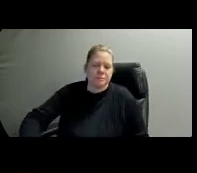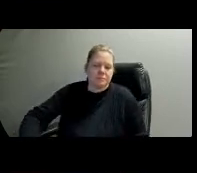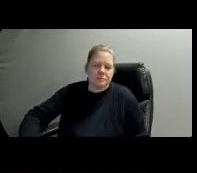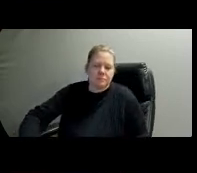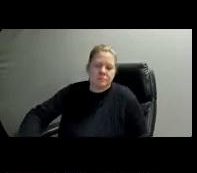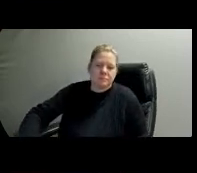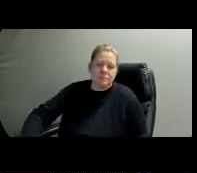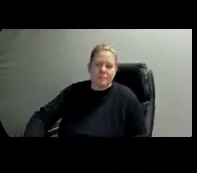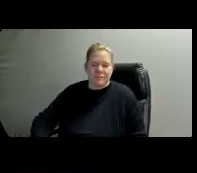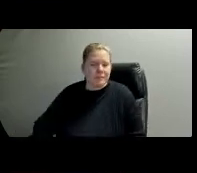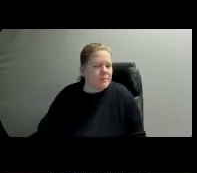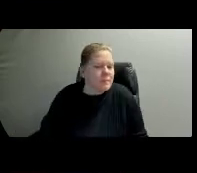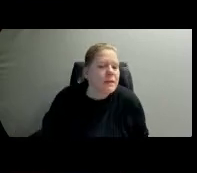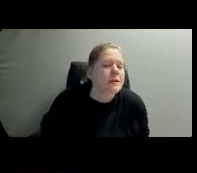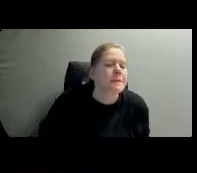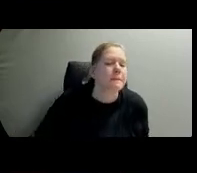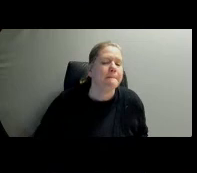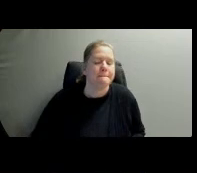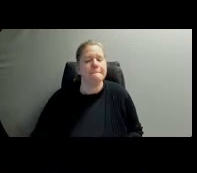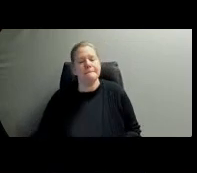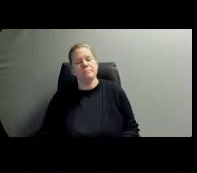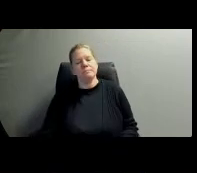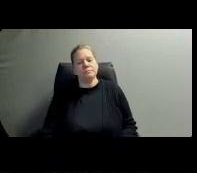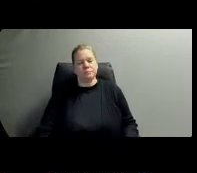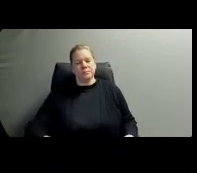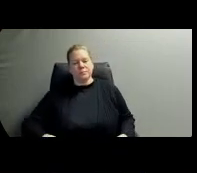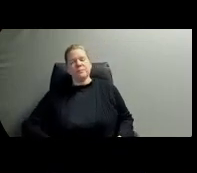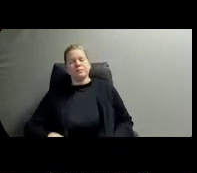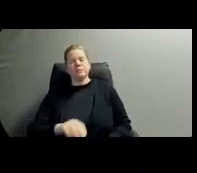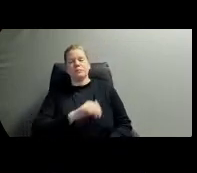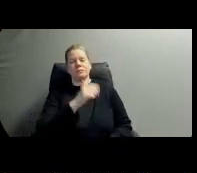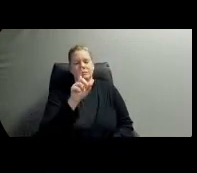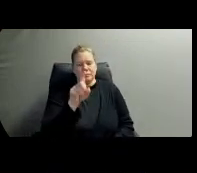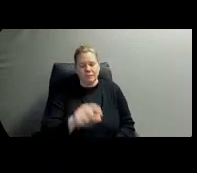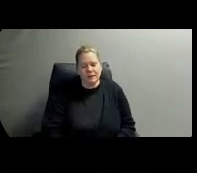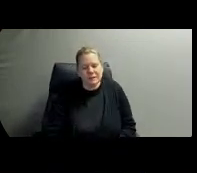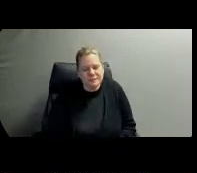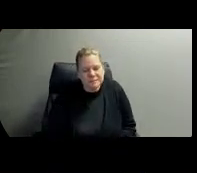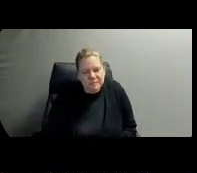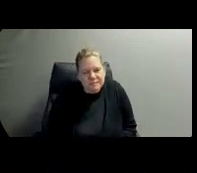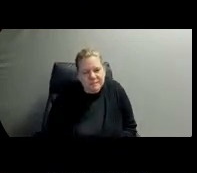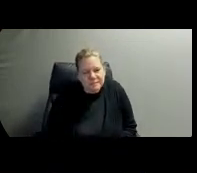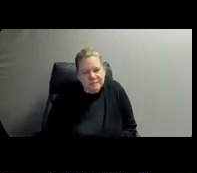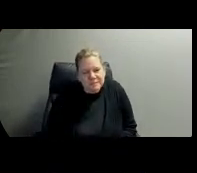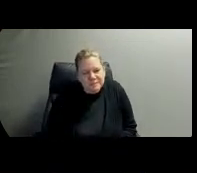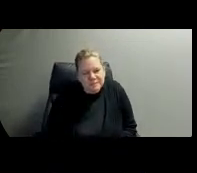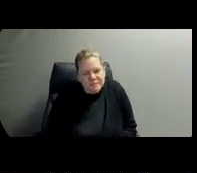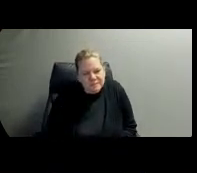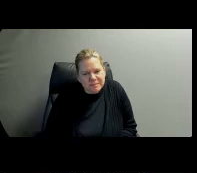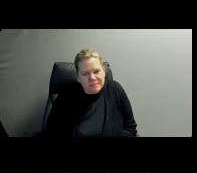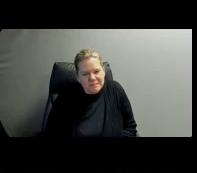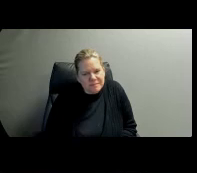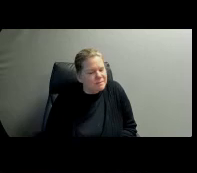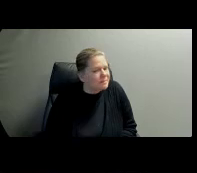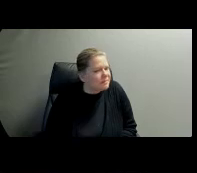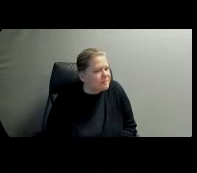Yeah, thank you so much. And we have other questions. So here's the question. So are these